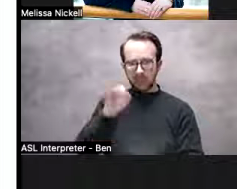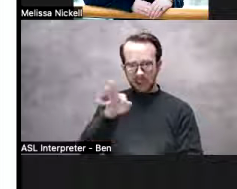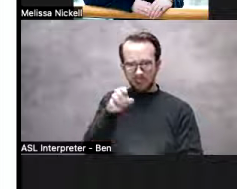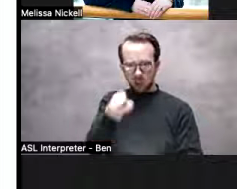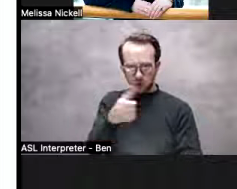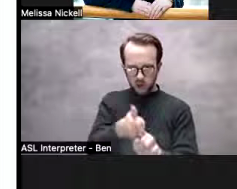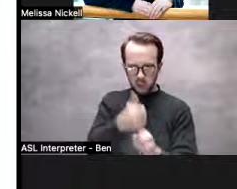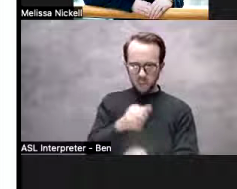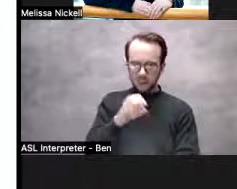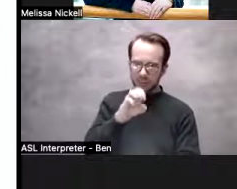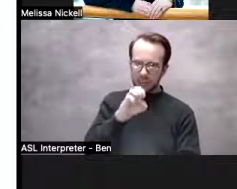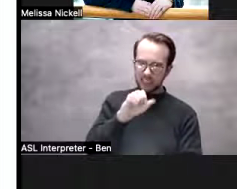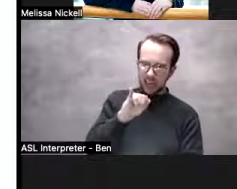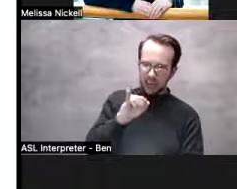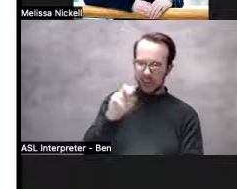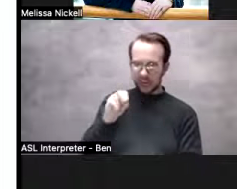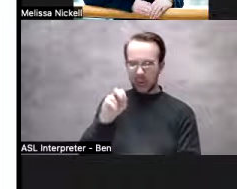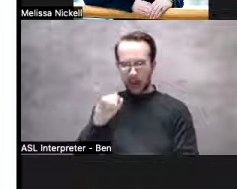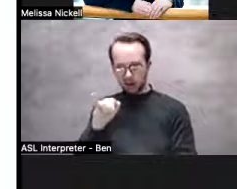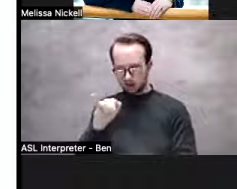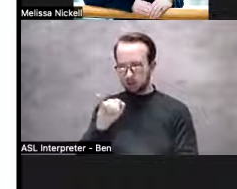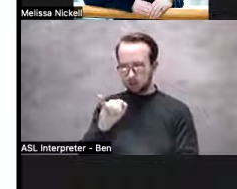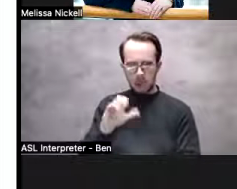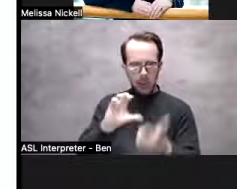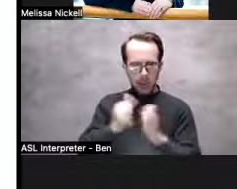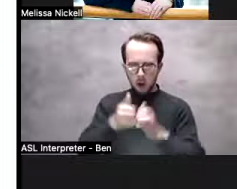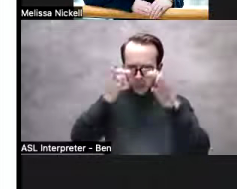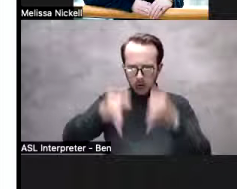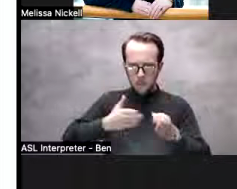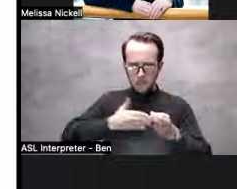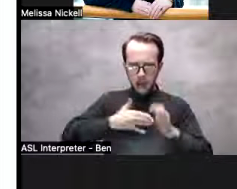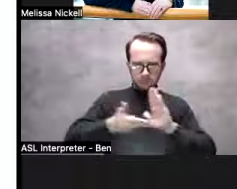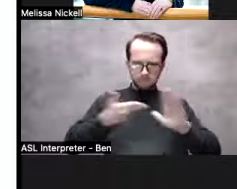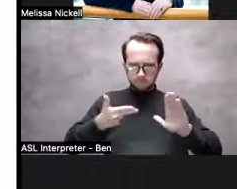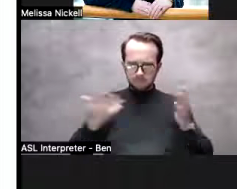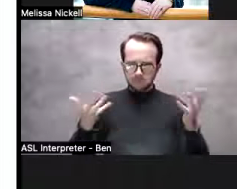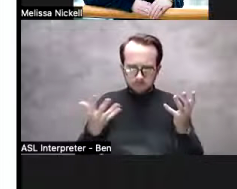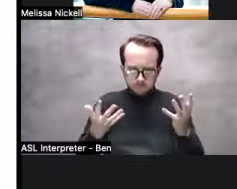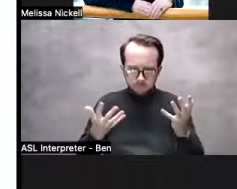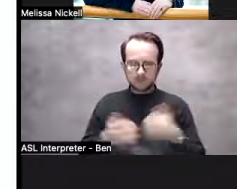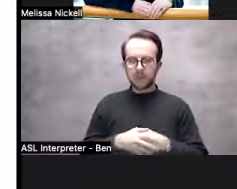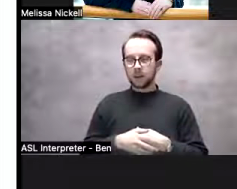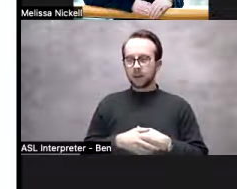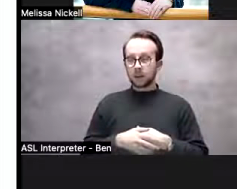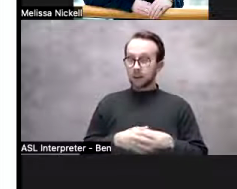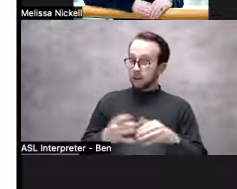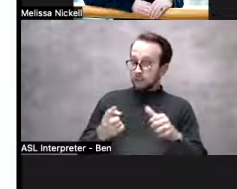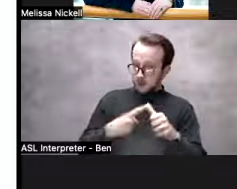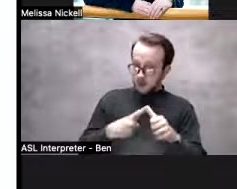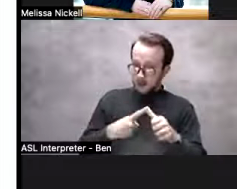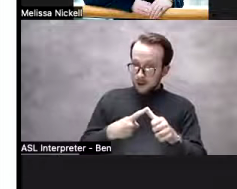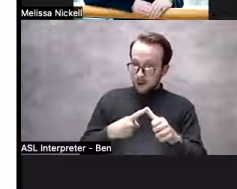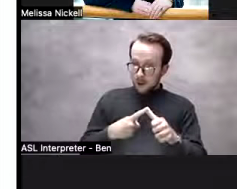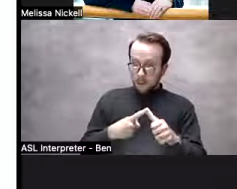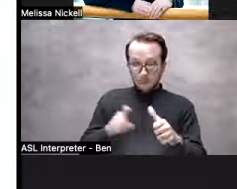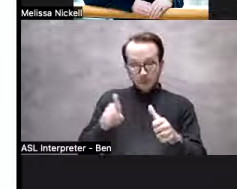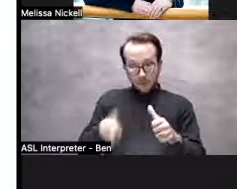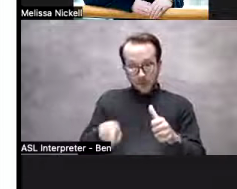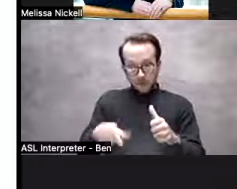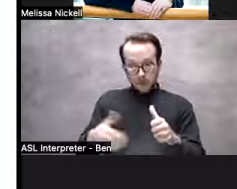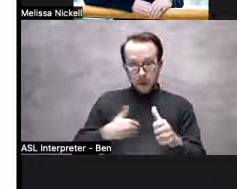ESI or a new I. So how do you determine your status for ESI or new investigator? Well, first of all, you have to have an